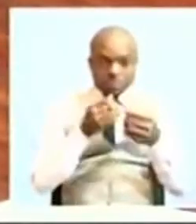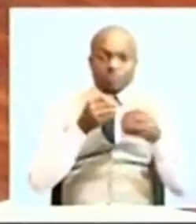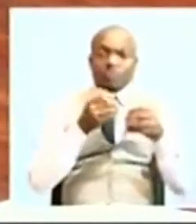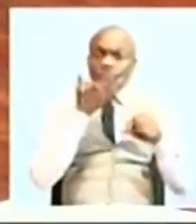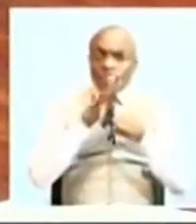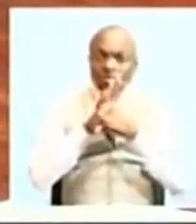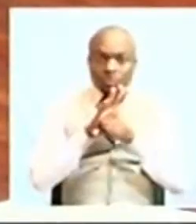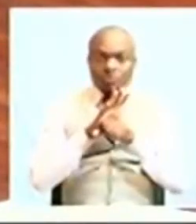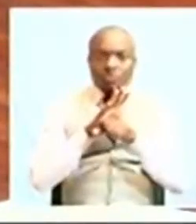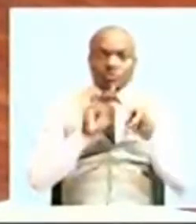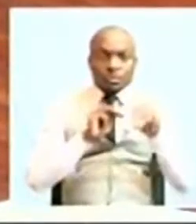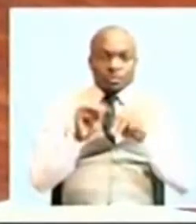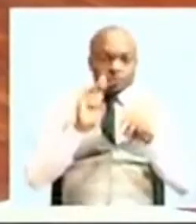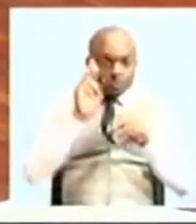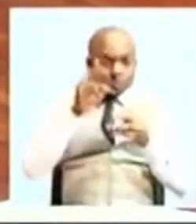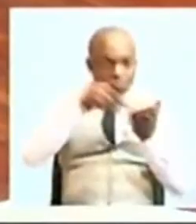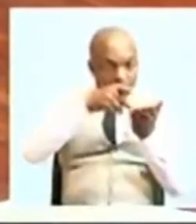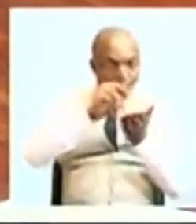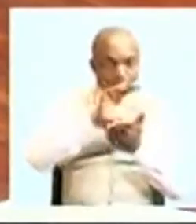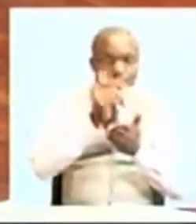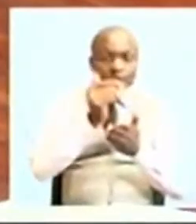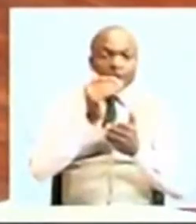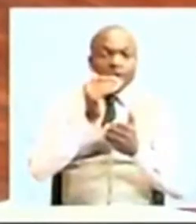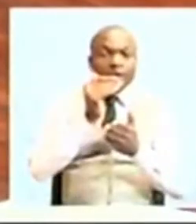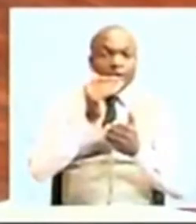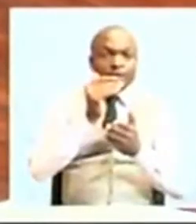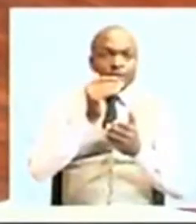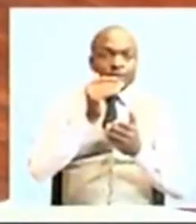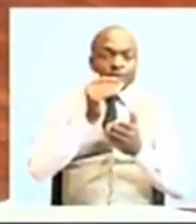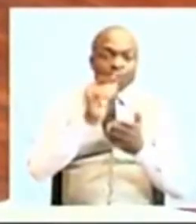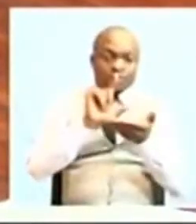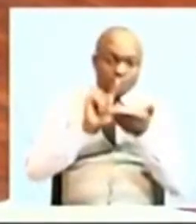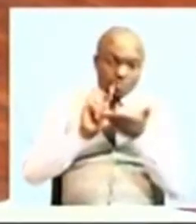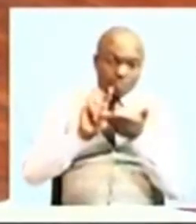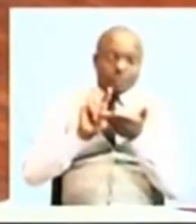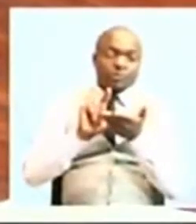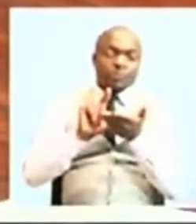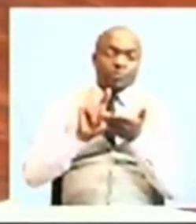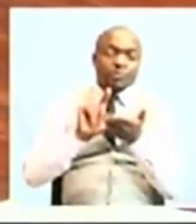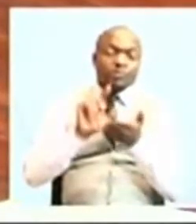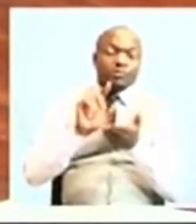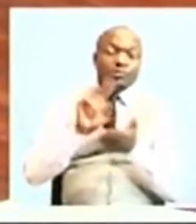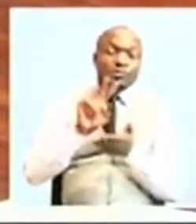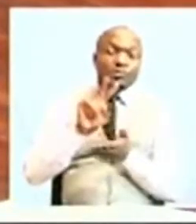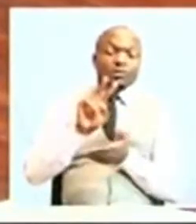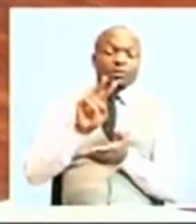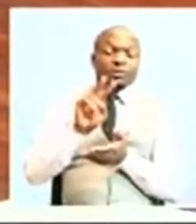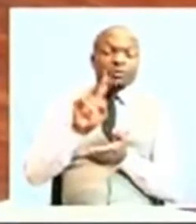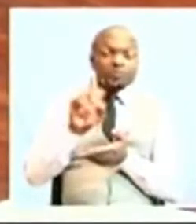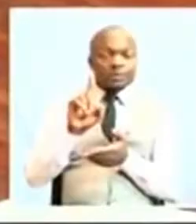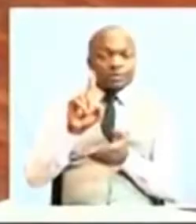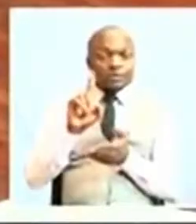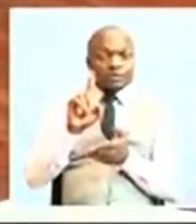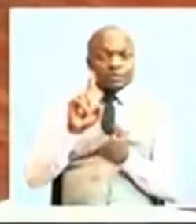will honor their monthly loan repayments. As at 28th February 2025, an amount